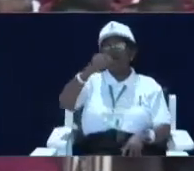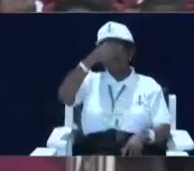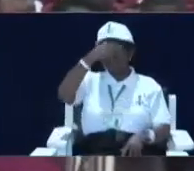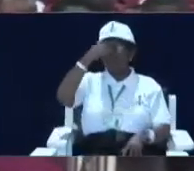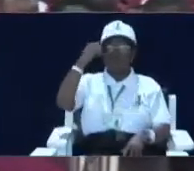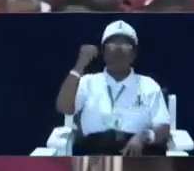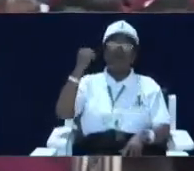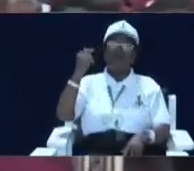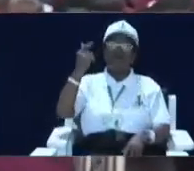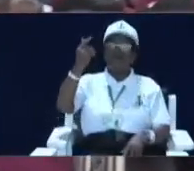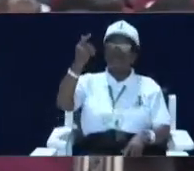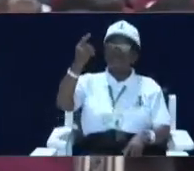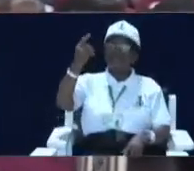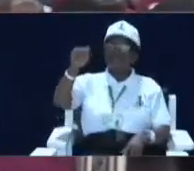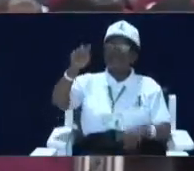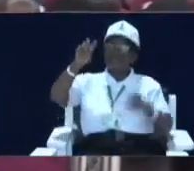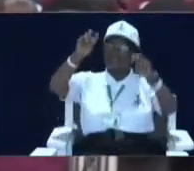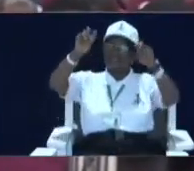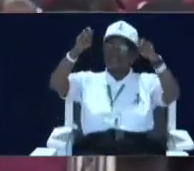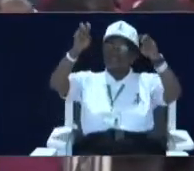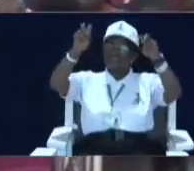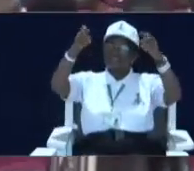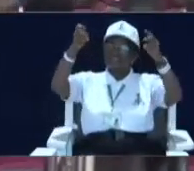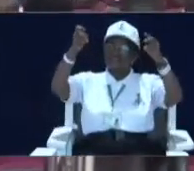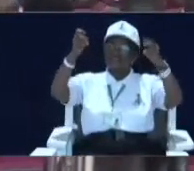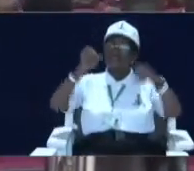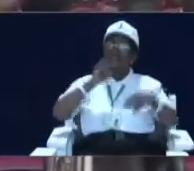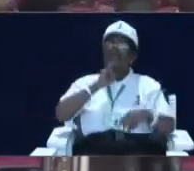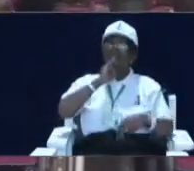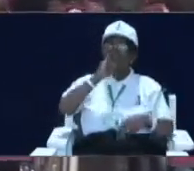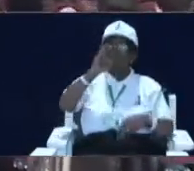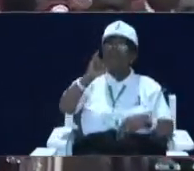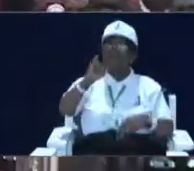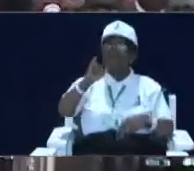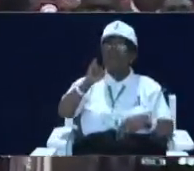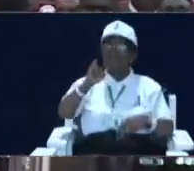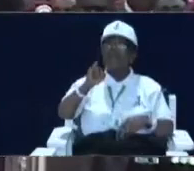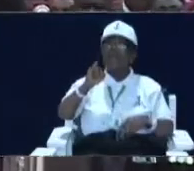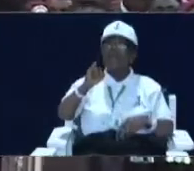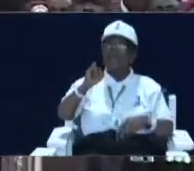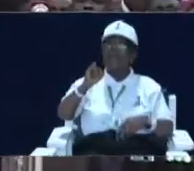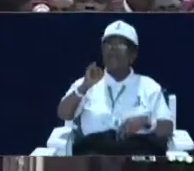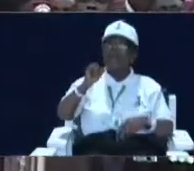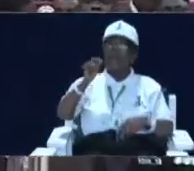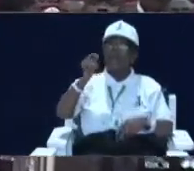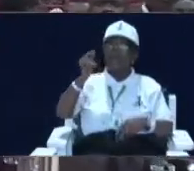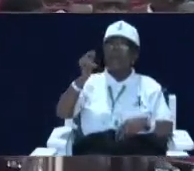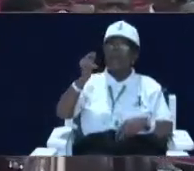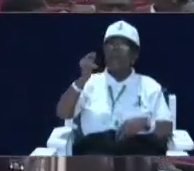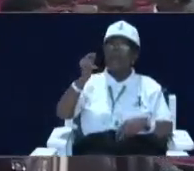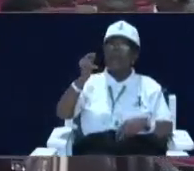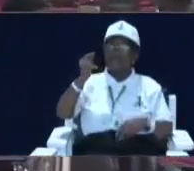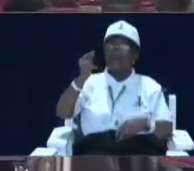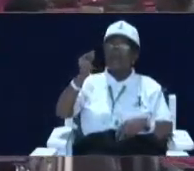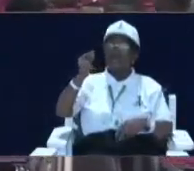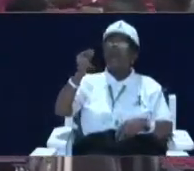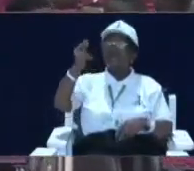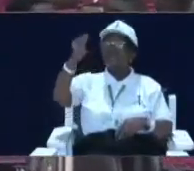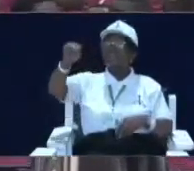because the theme is the walls must come down.